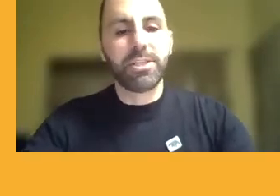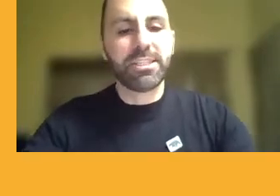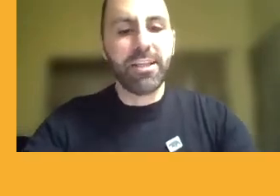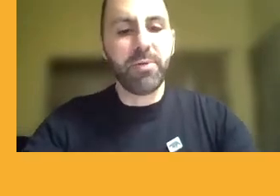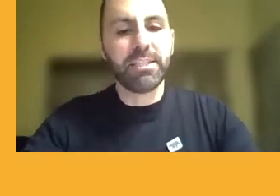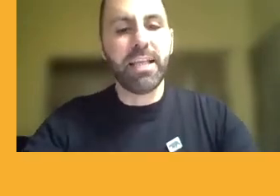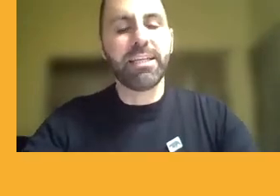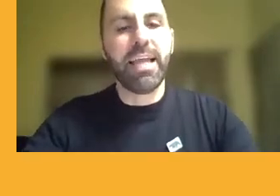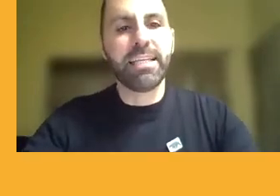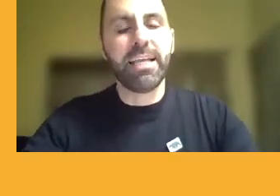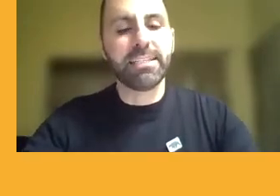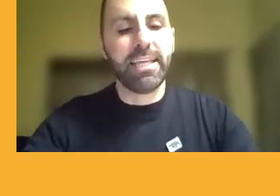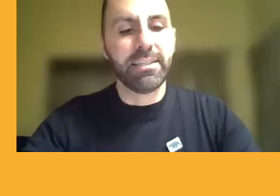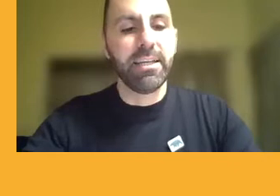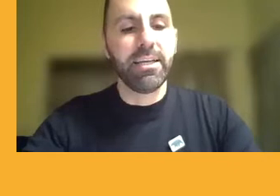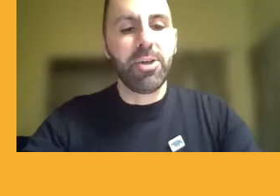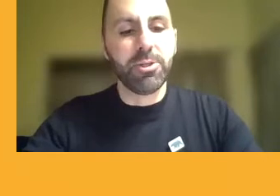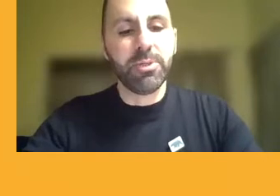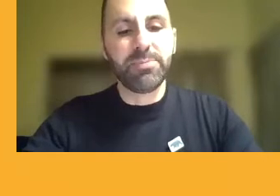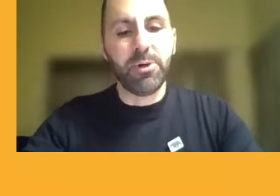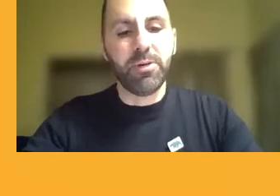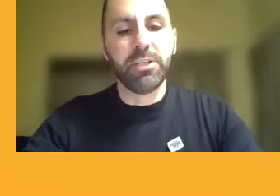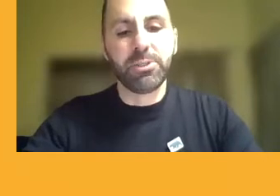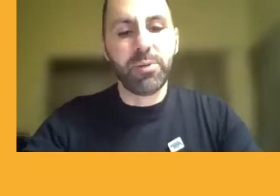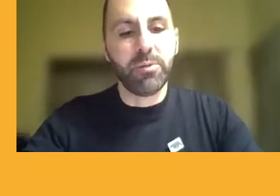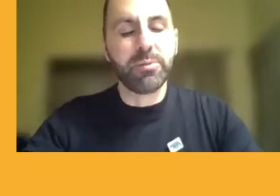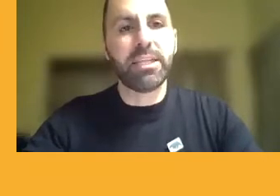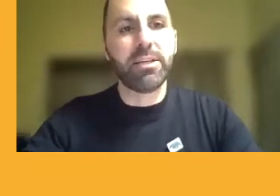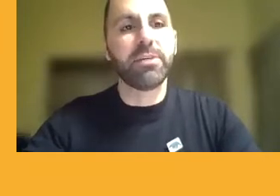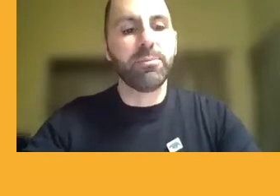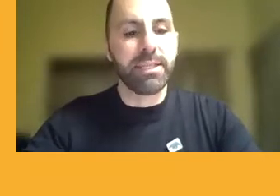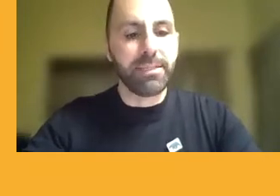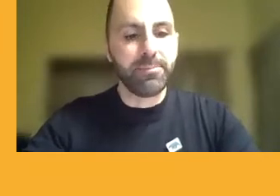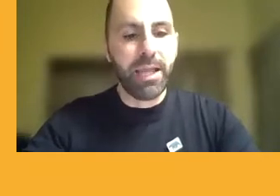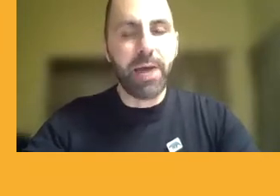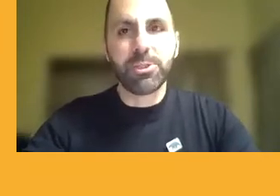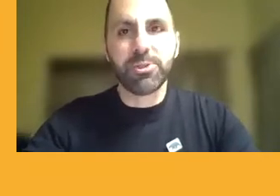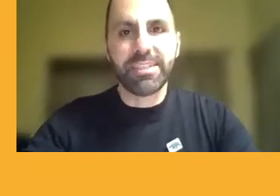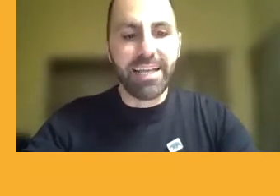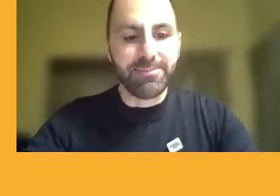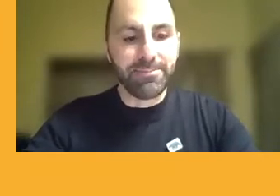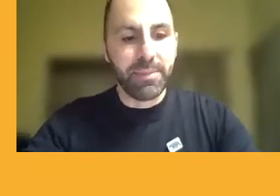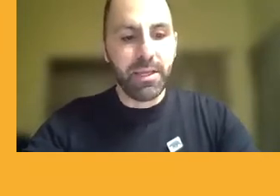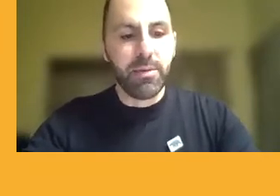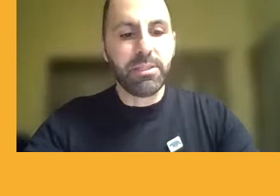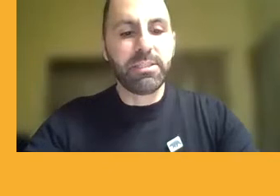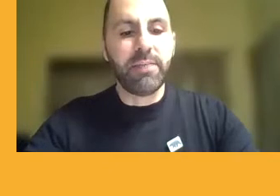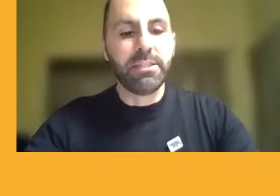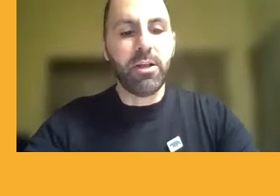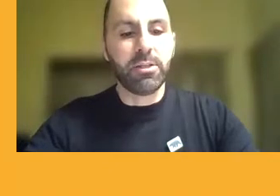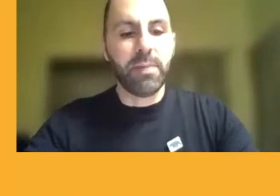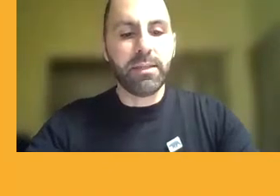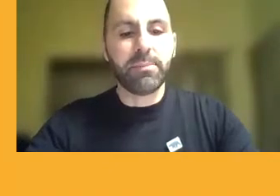Wow. I just love what Delegate Henny Kelly said. John Lewis spoke of good trouble, we must think of good money. How true is that?